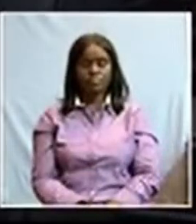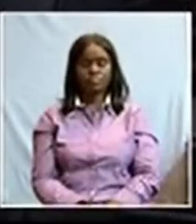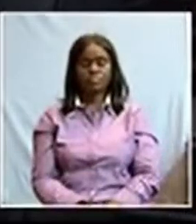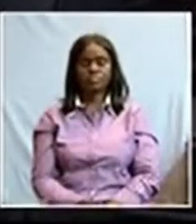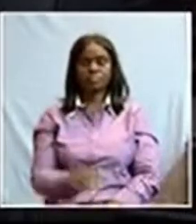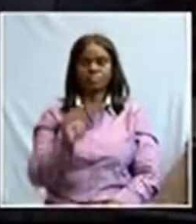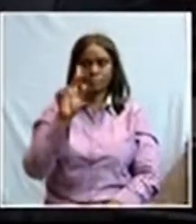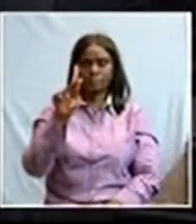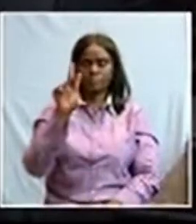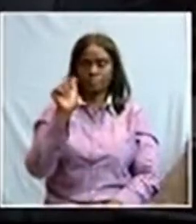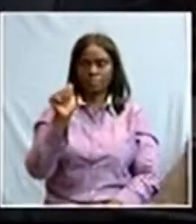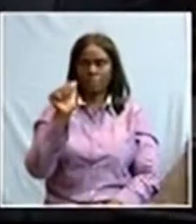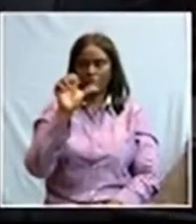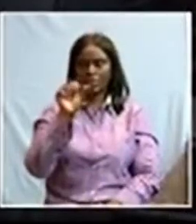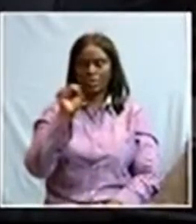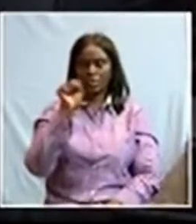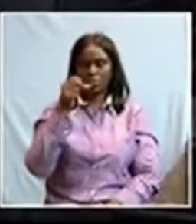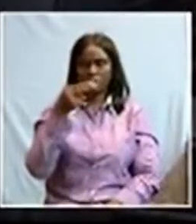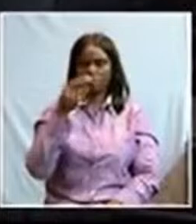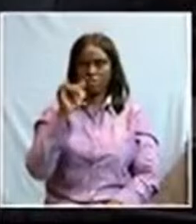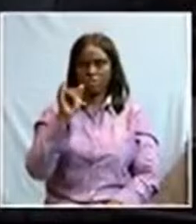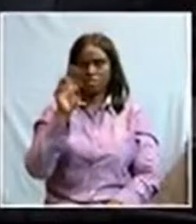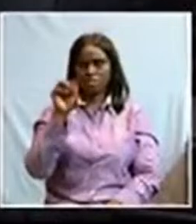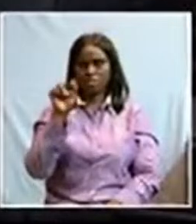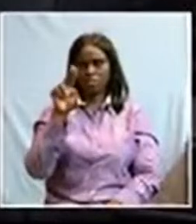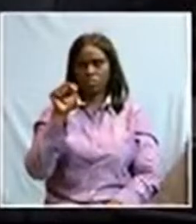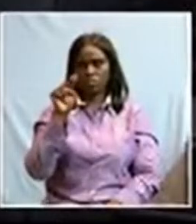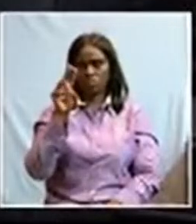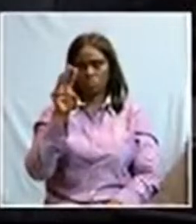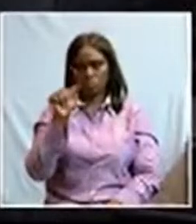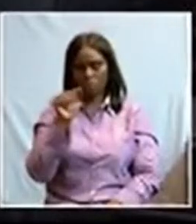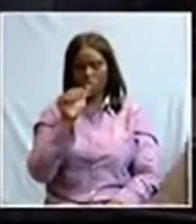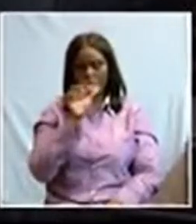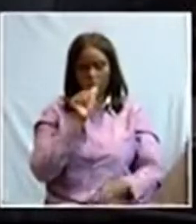Kashivulwa and Kateulwa. These classrooms,